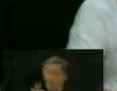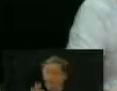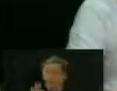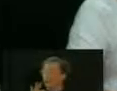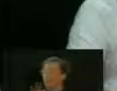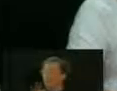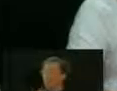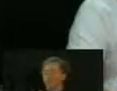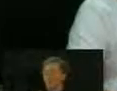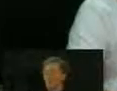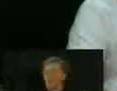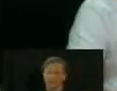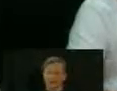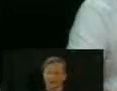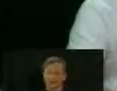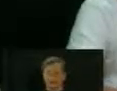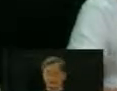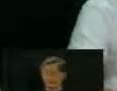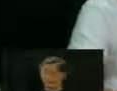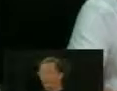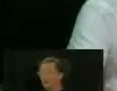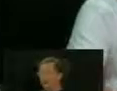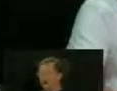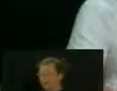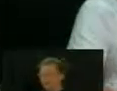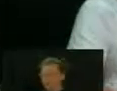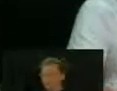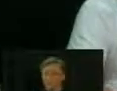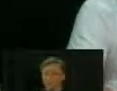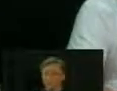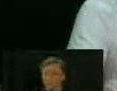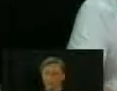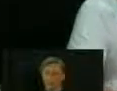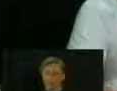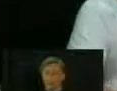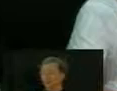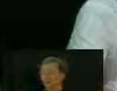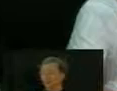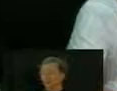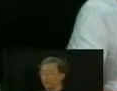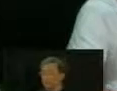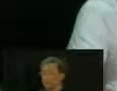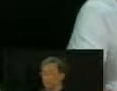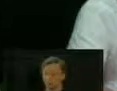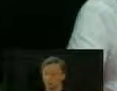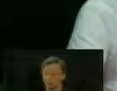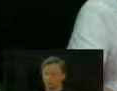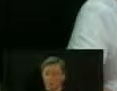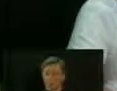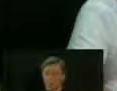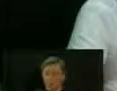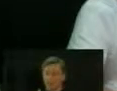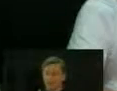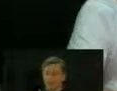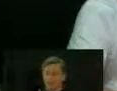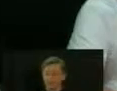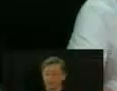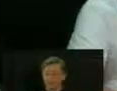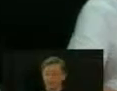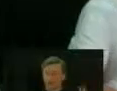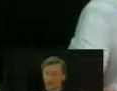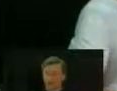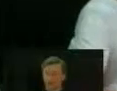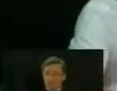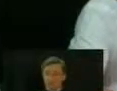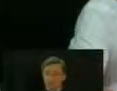Commissioner Frank Lithode? Commissioner Craig Lithode? Yes. Commissioner Hammond, Commissioner Trammell,